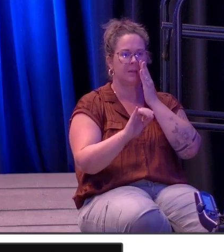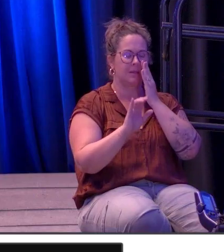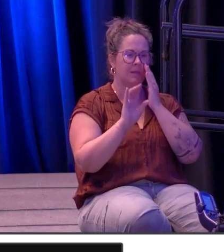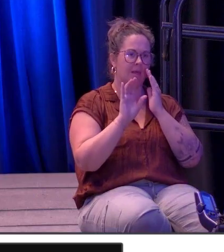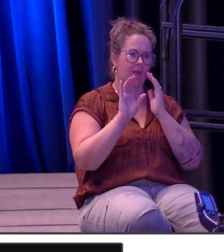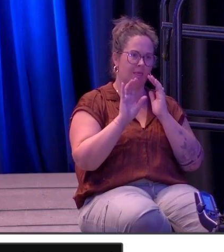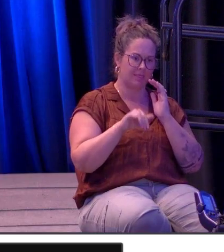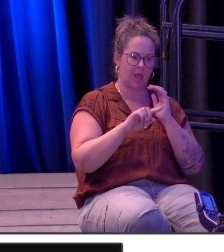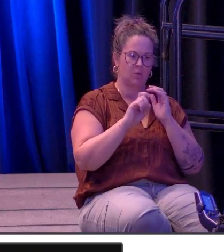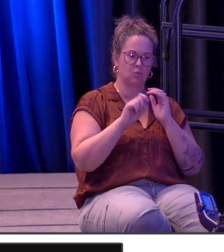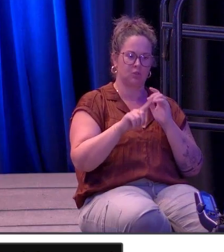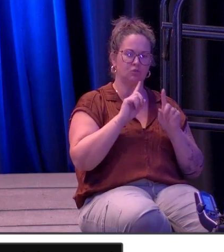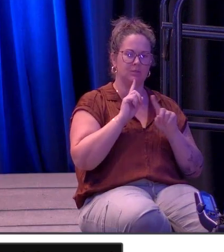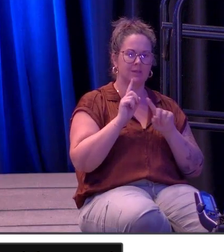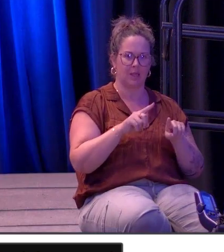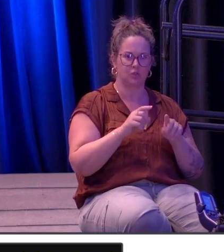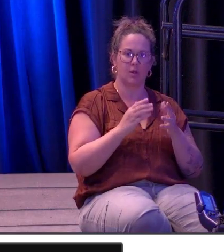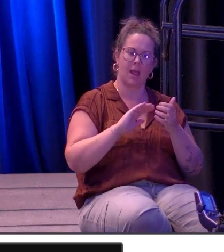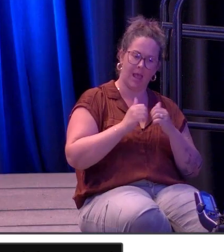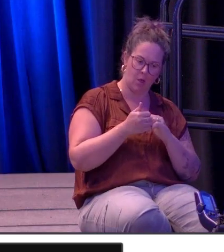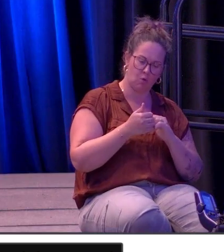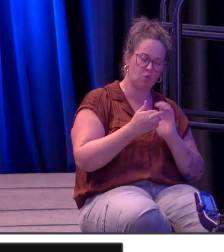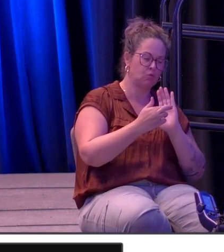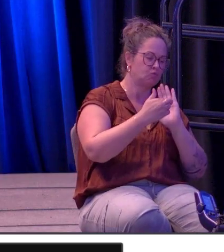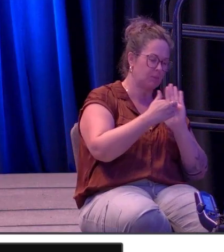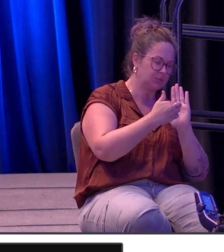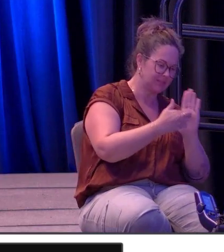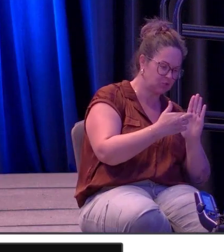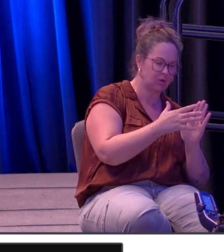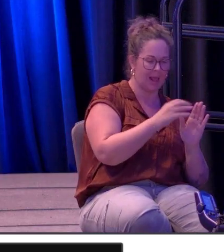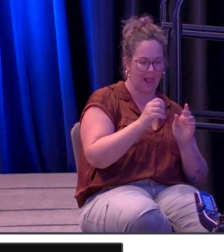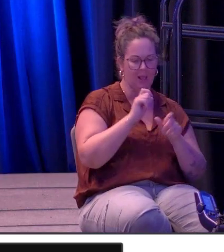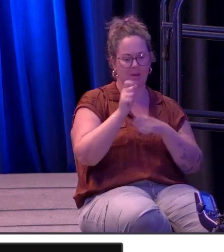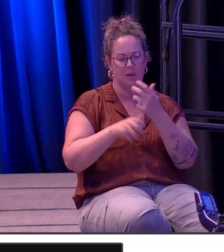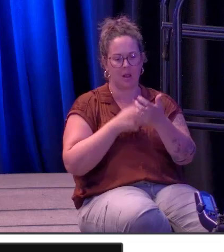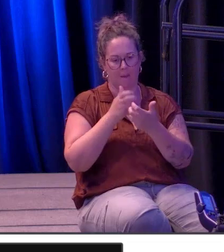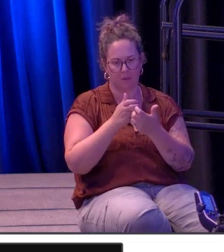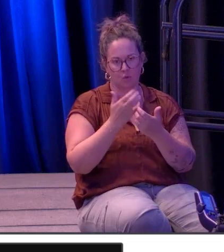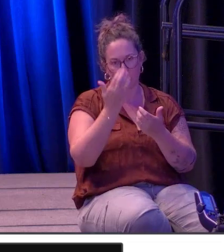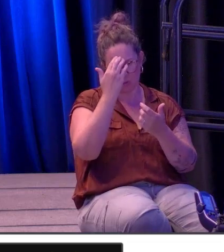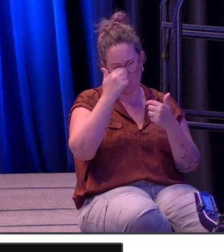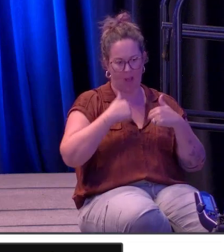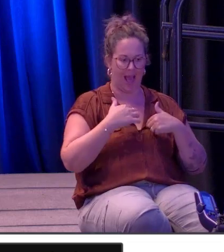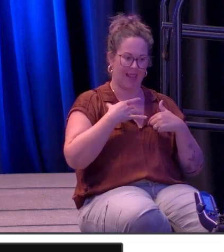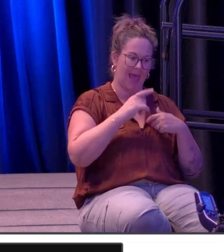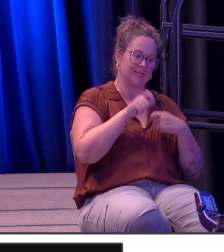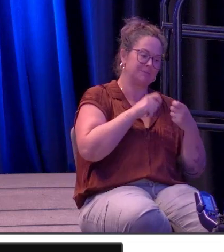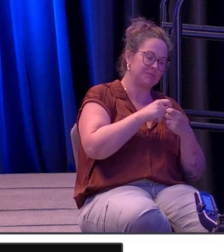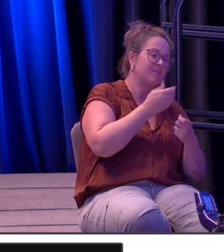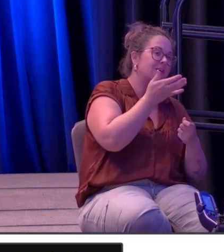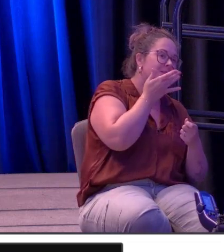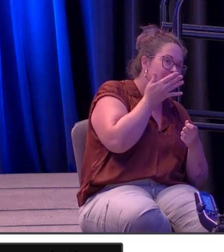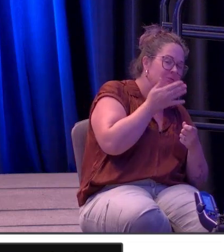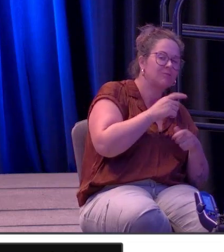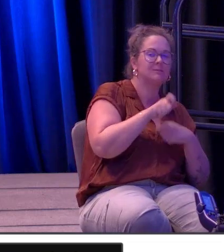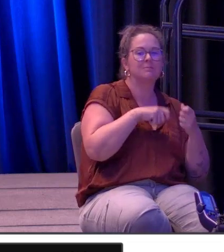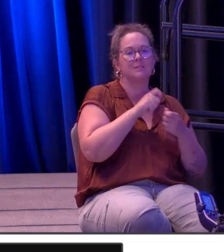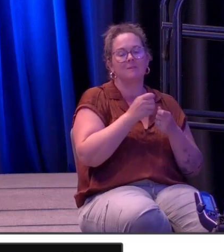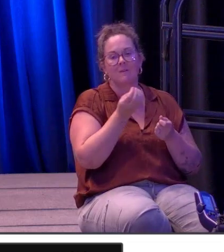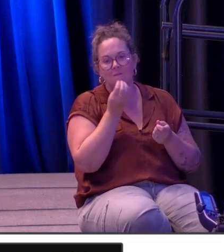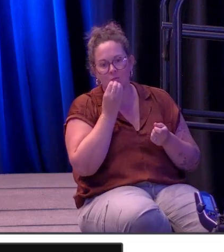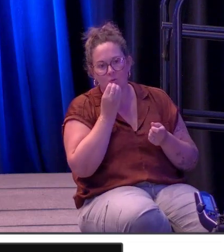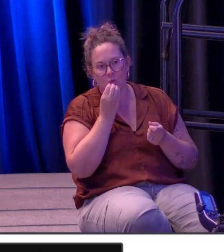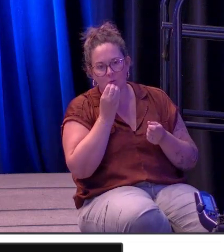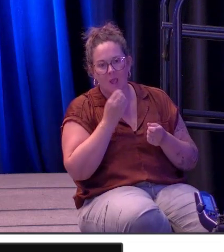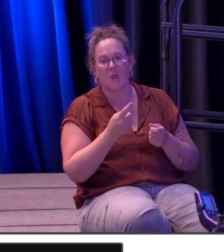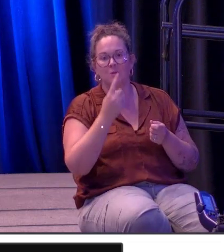representation and the accommodations. Like if you know I like a certain food or you know I like a certain color and you did it and you could tell me I did